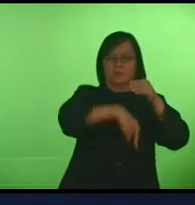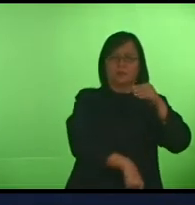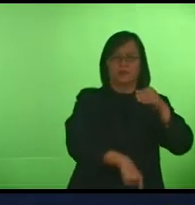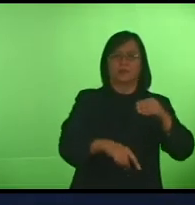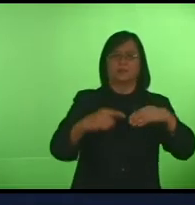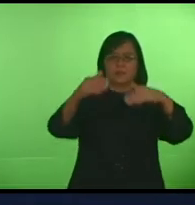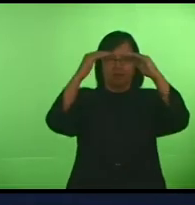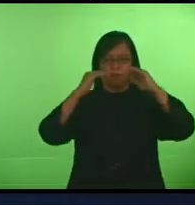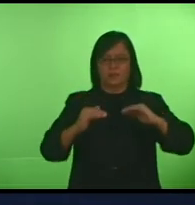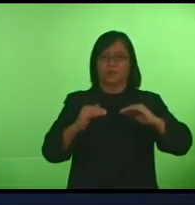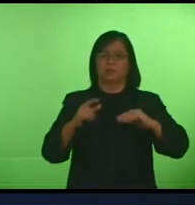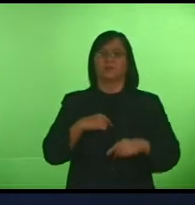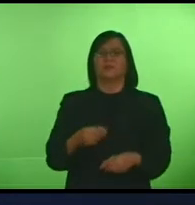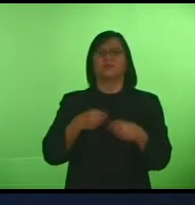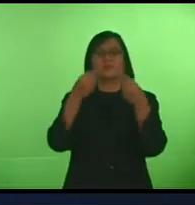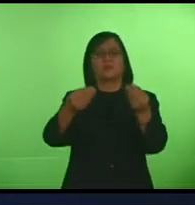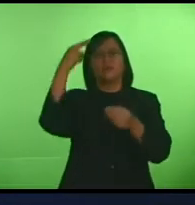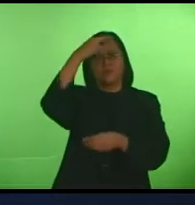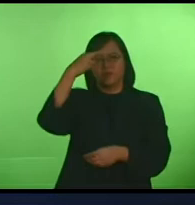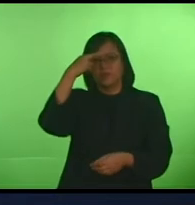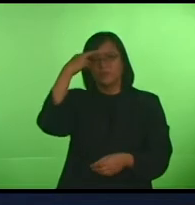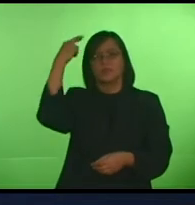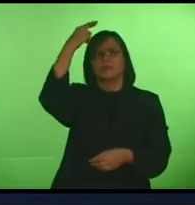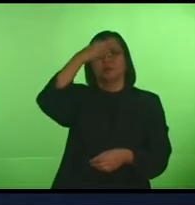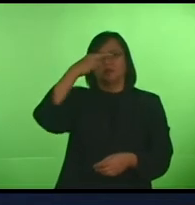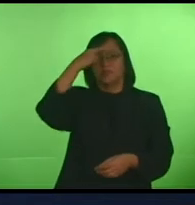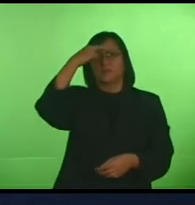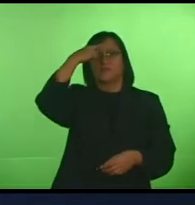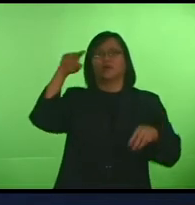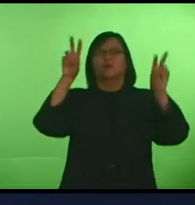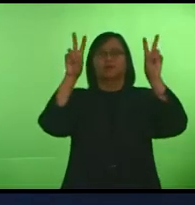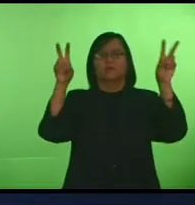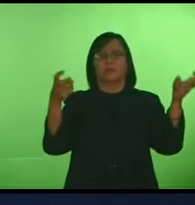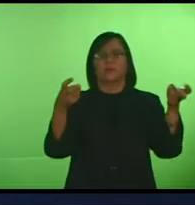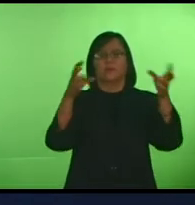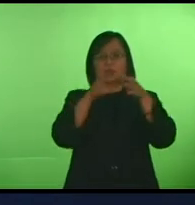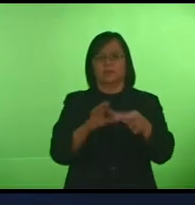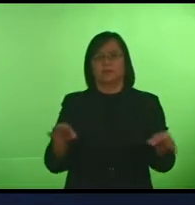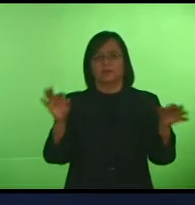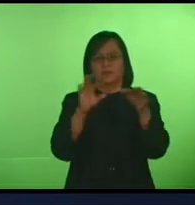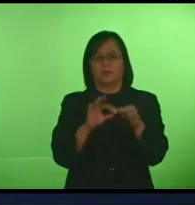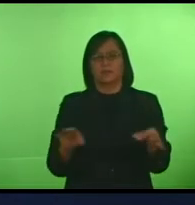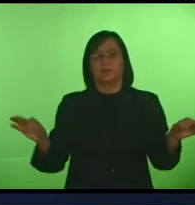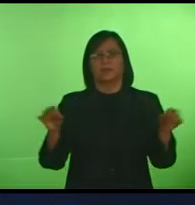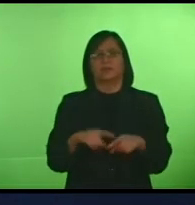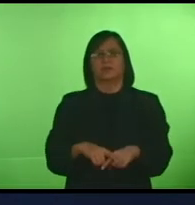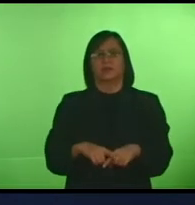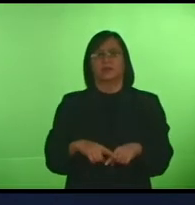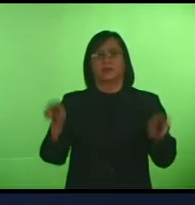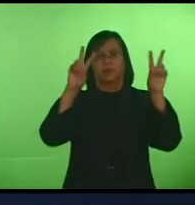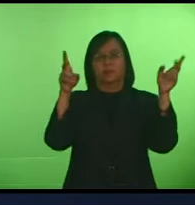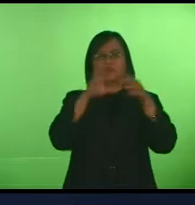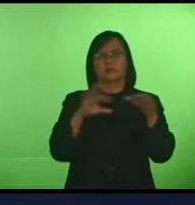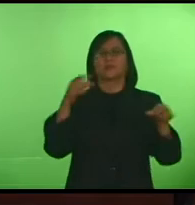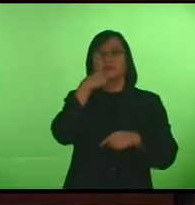be, you provide reasons for the topic sentence. The topic sentence is, this bank is better than